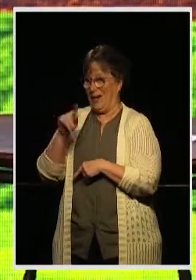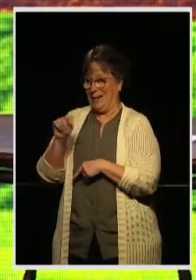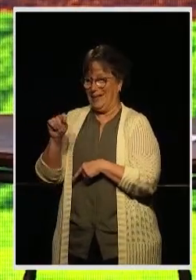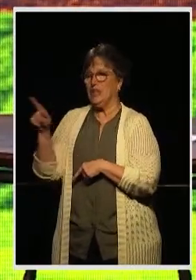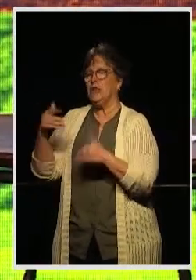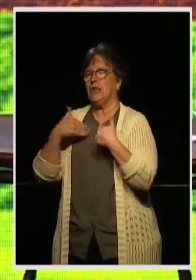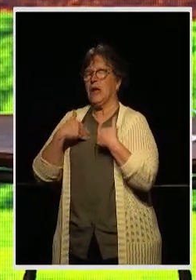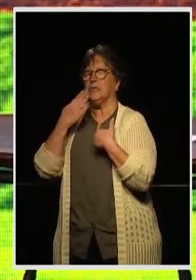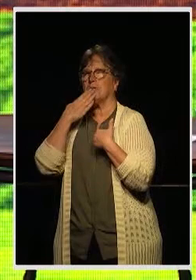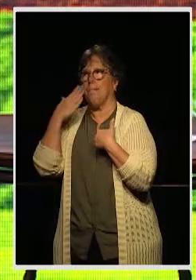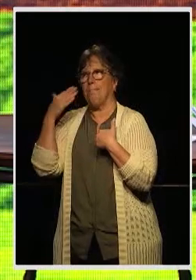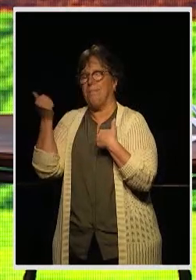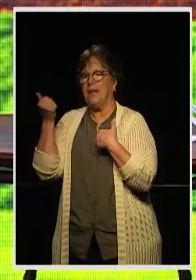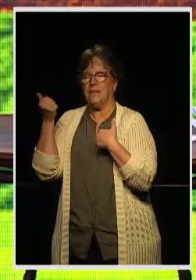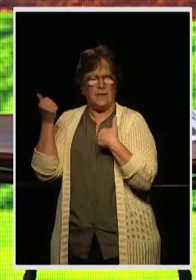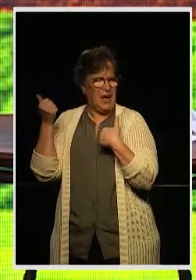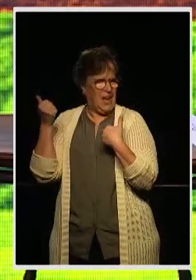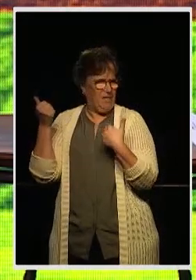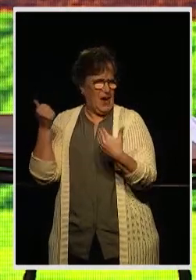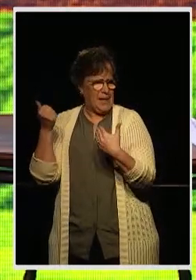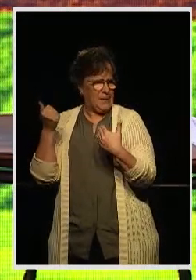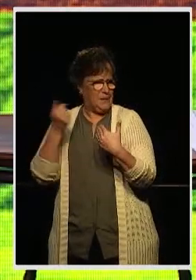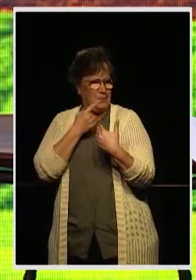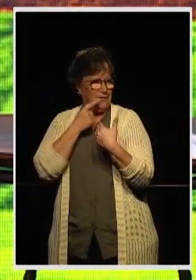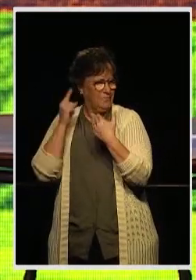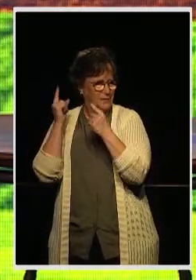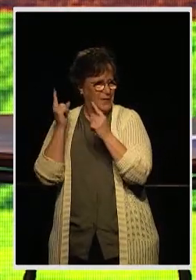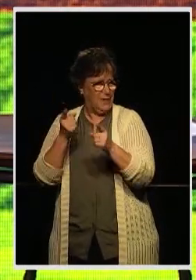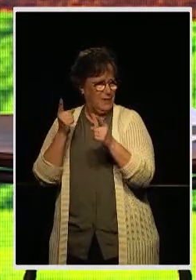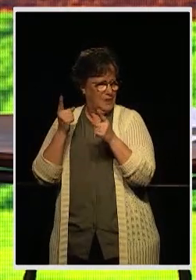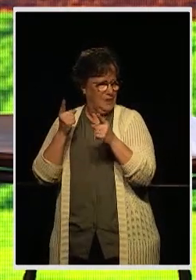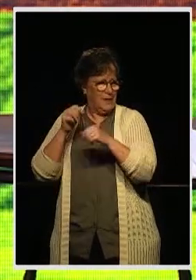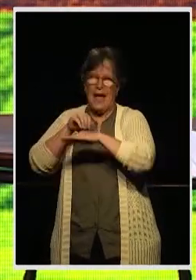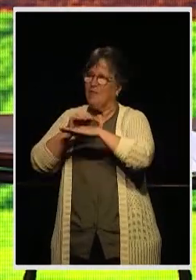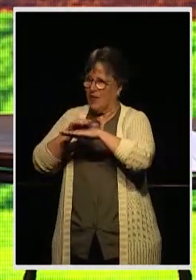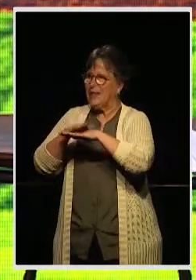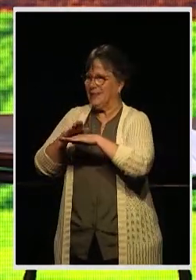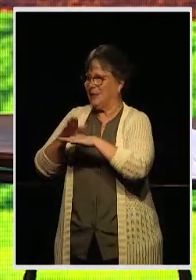possible. Be visionary, be bold. Don't be afraid